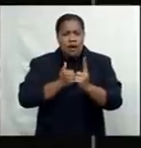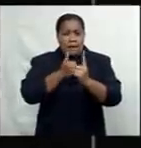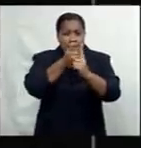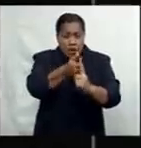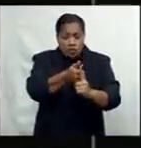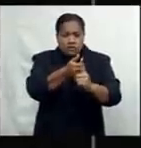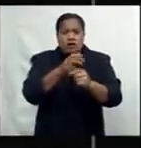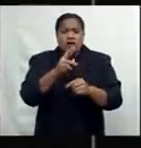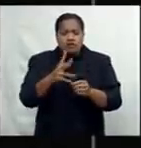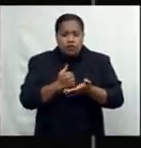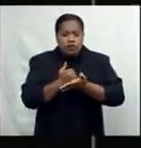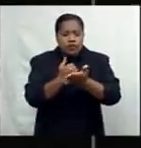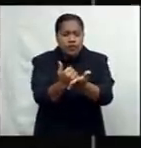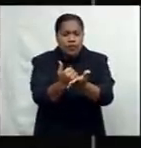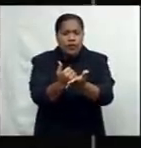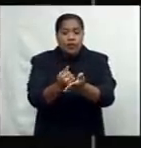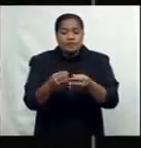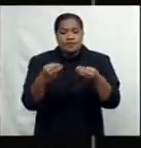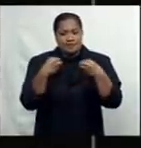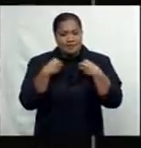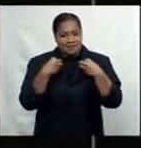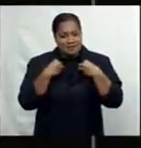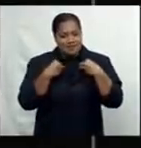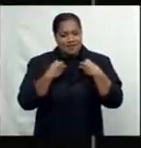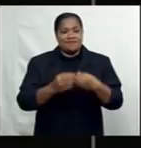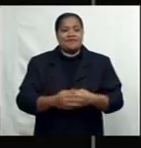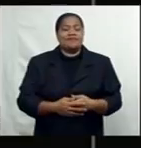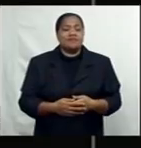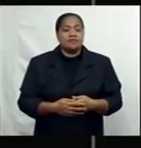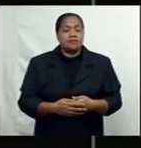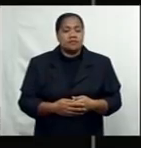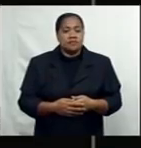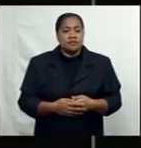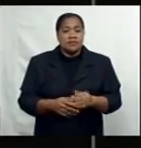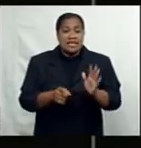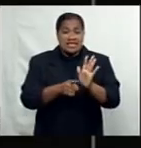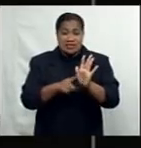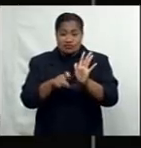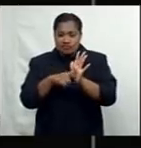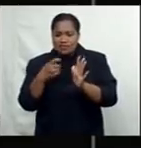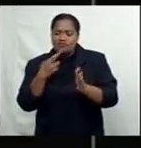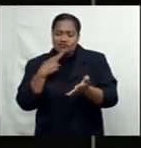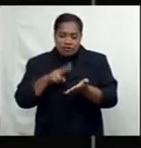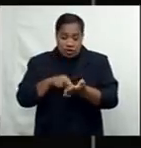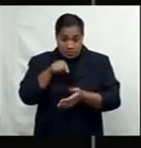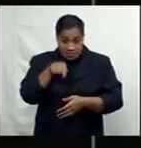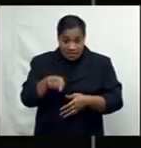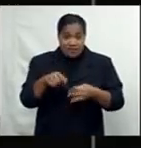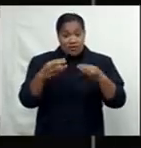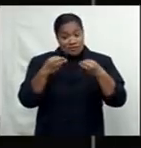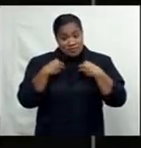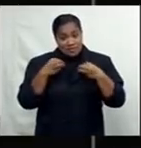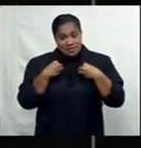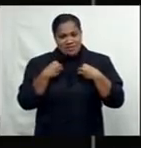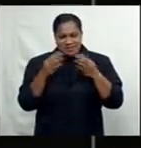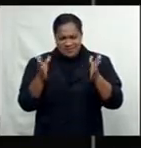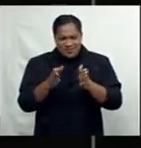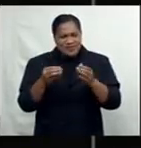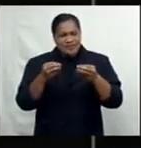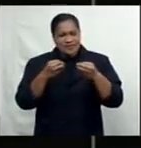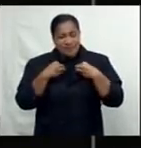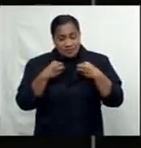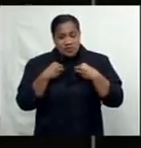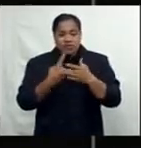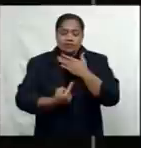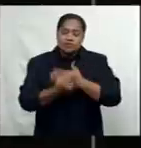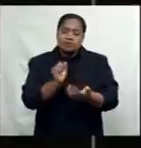medium enterprises. Lena Rees reports that this will in turn drive SMEs the ability to market and sell their